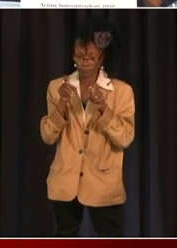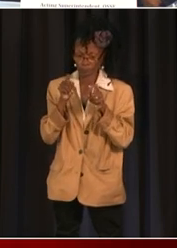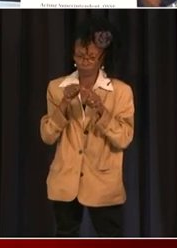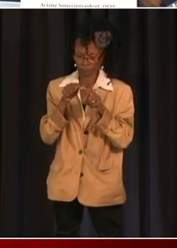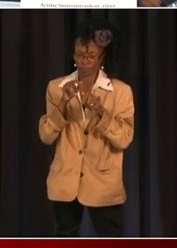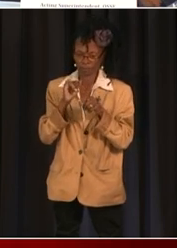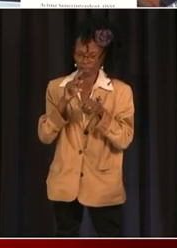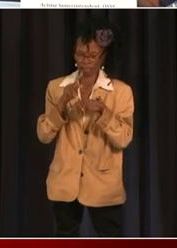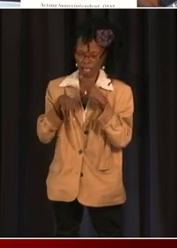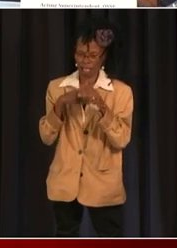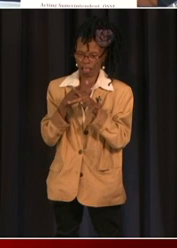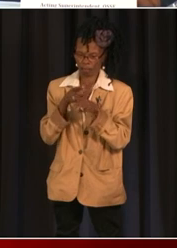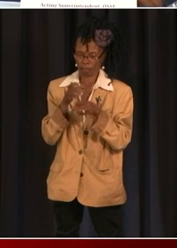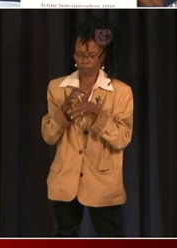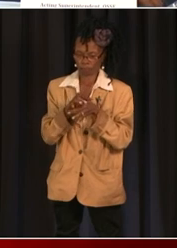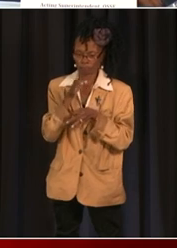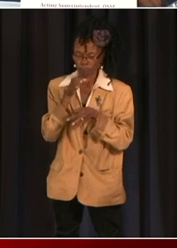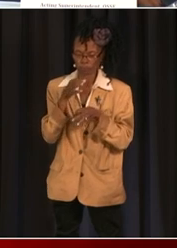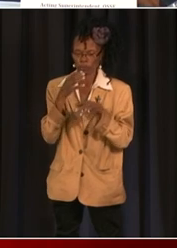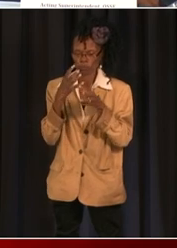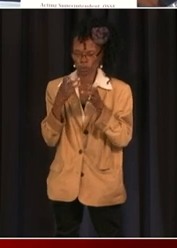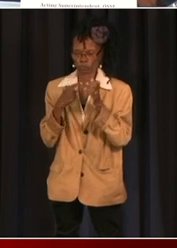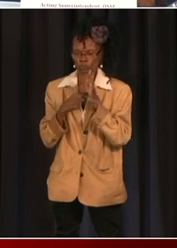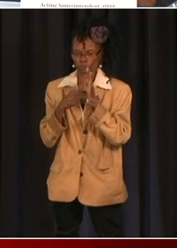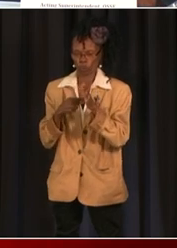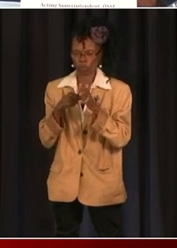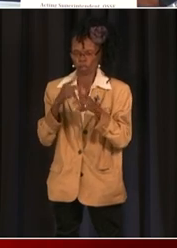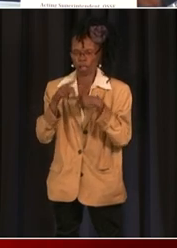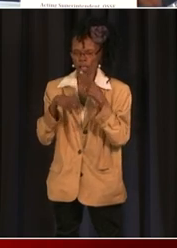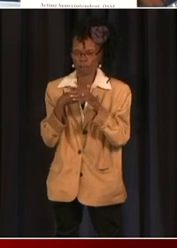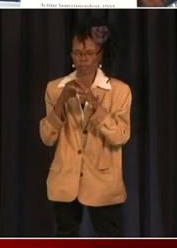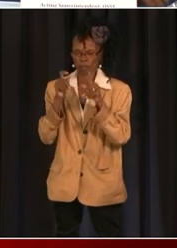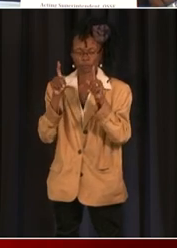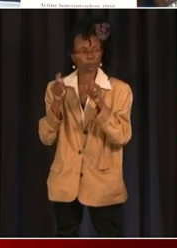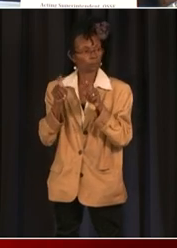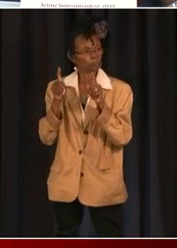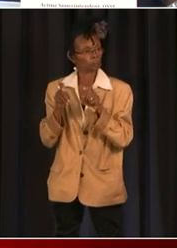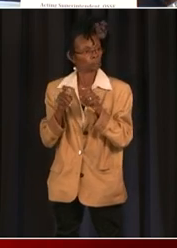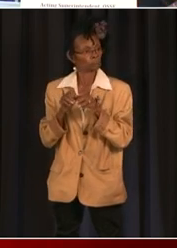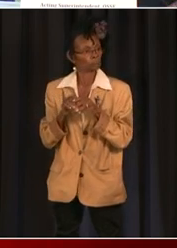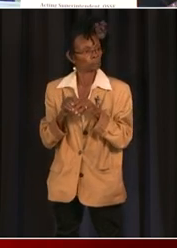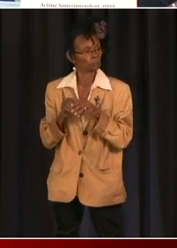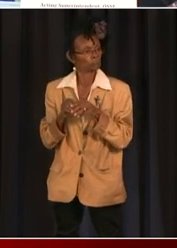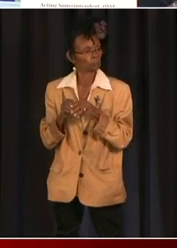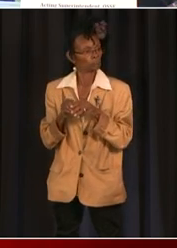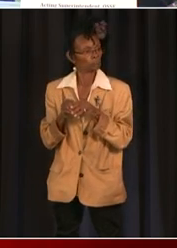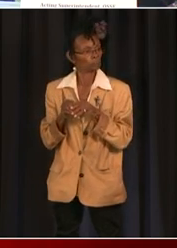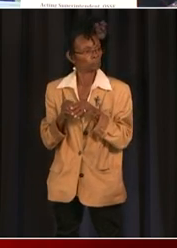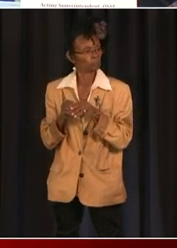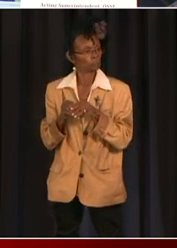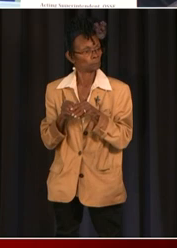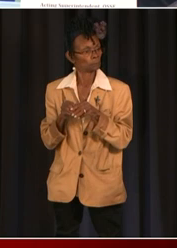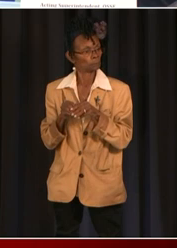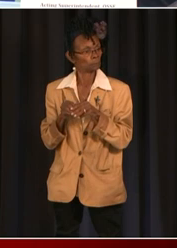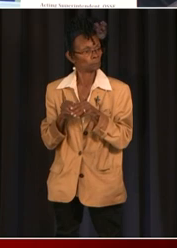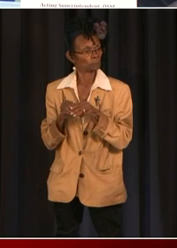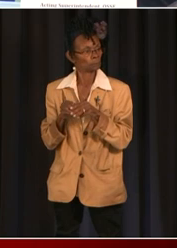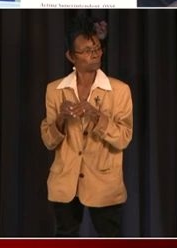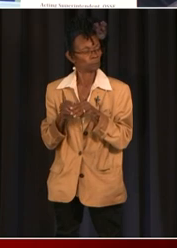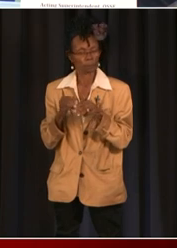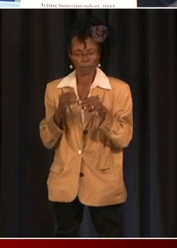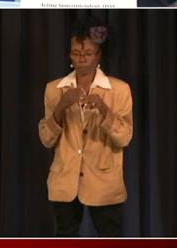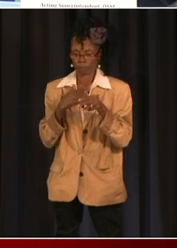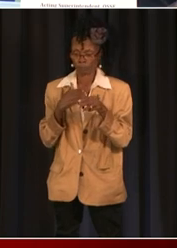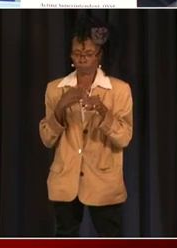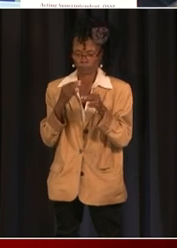I wanted to quickly show you all the tests that students will be utilizing a part of the OSSI-sponsored program.